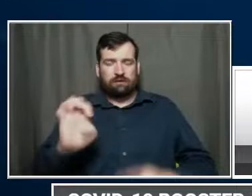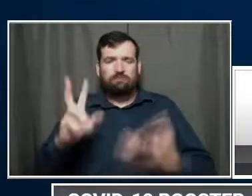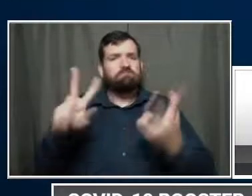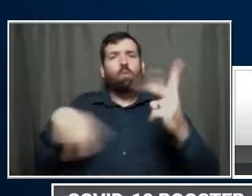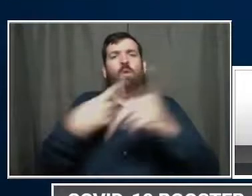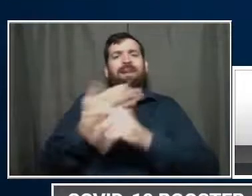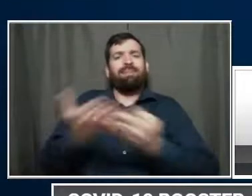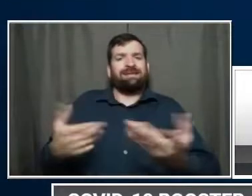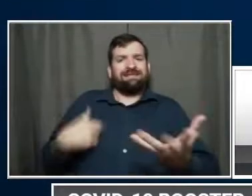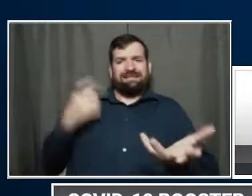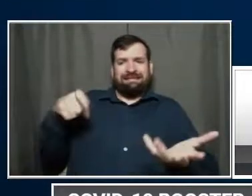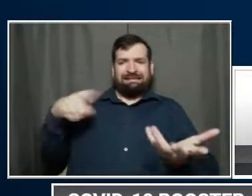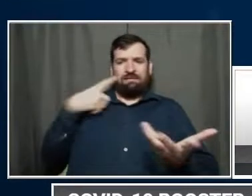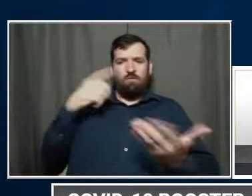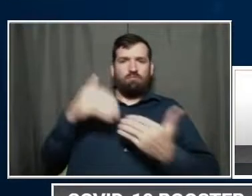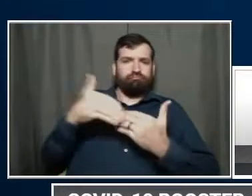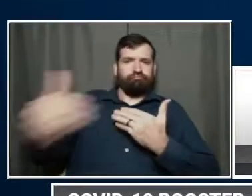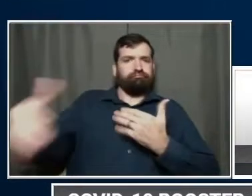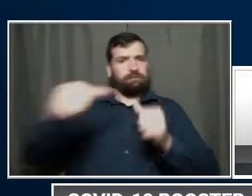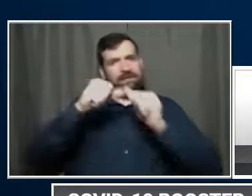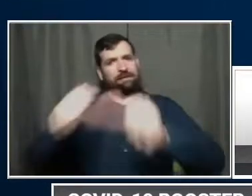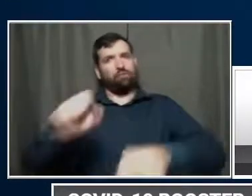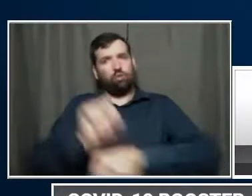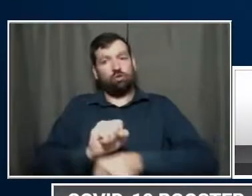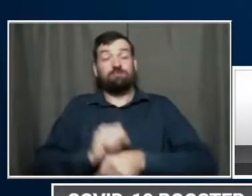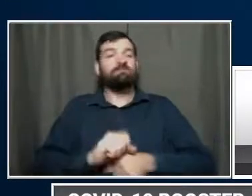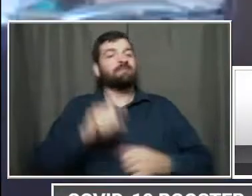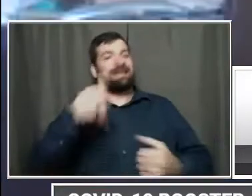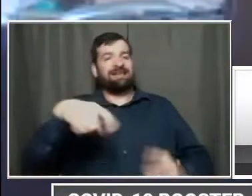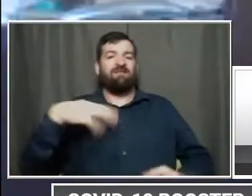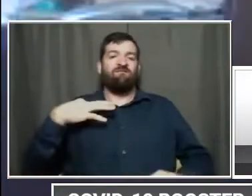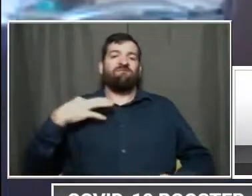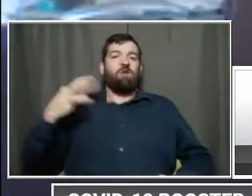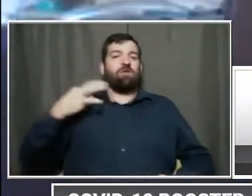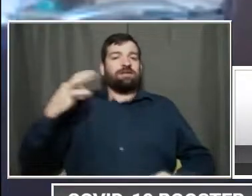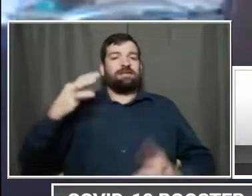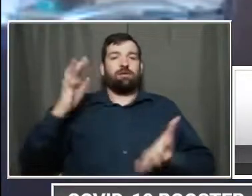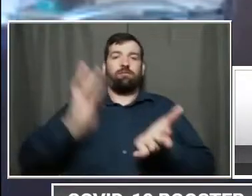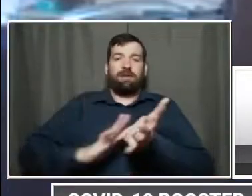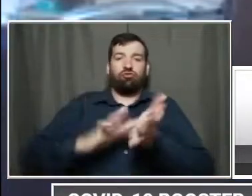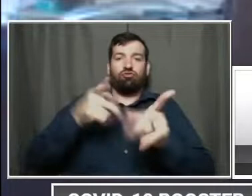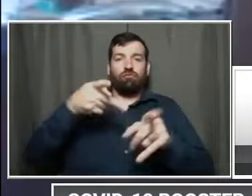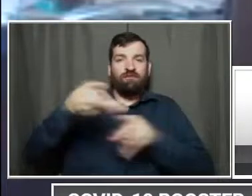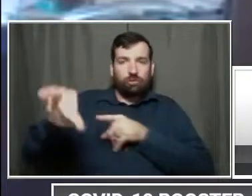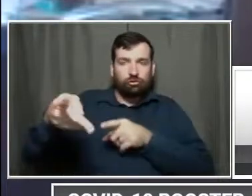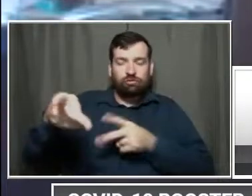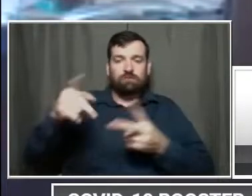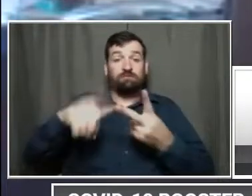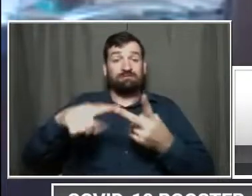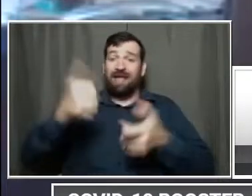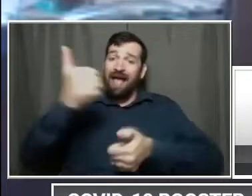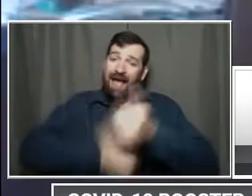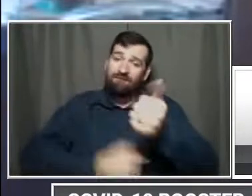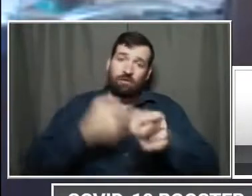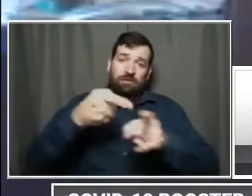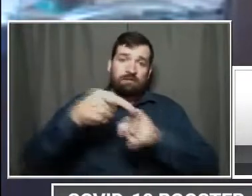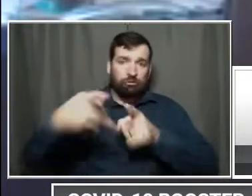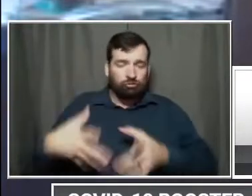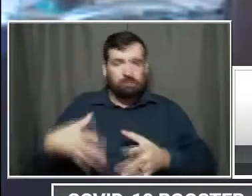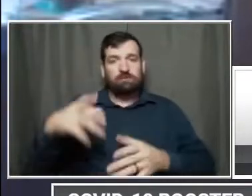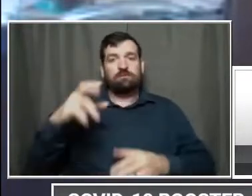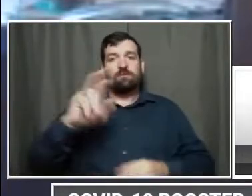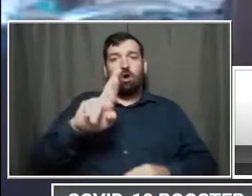doing? I need volunteer medical professionals. I need every specialty. I need RNs. I